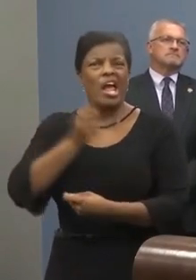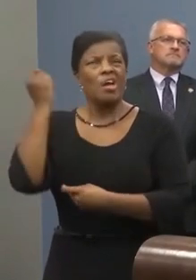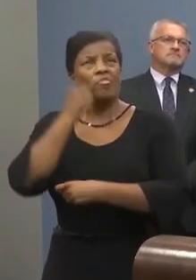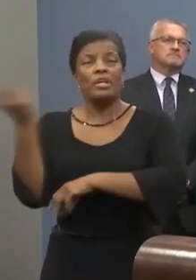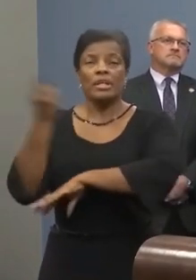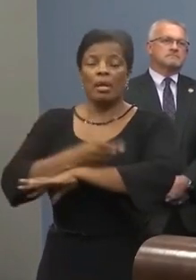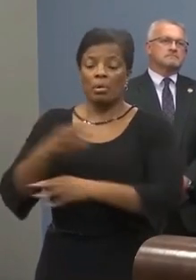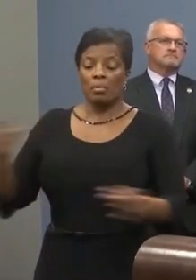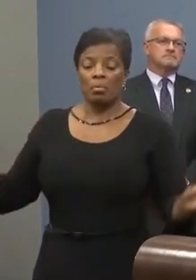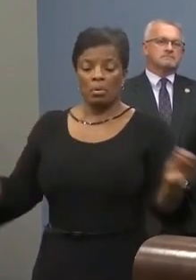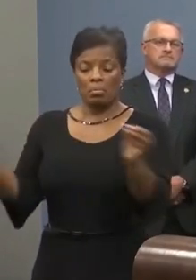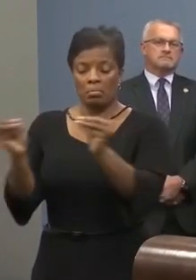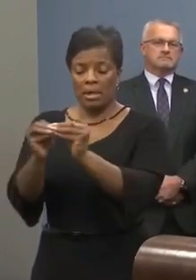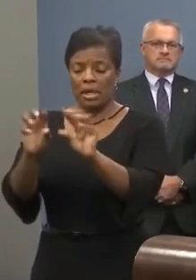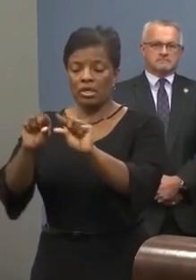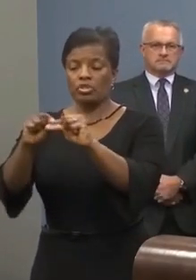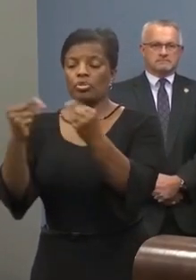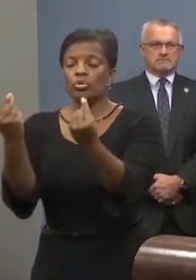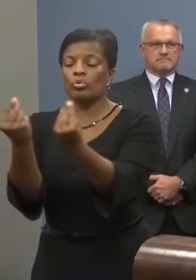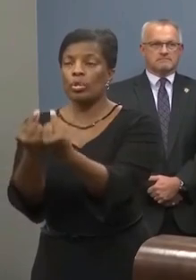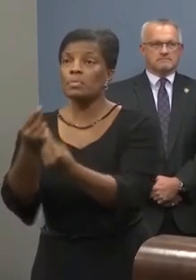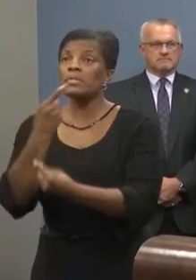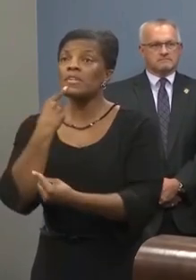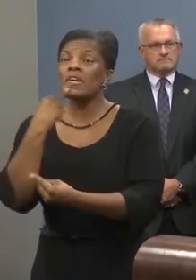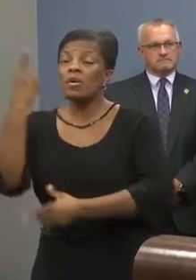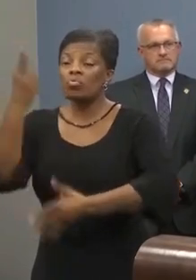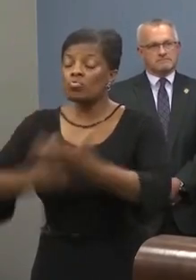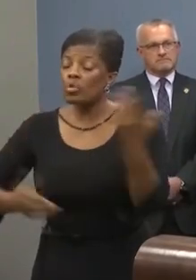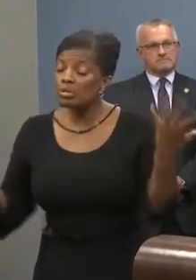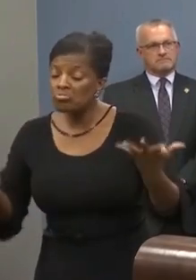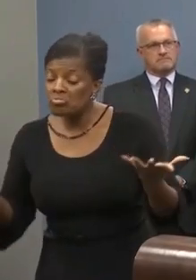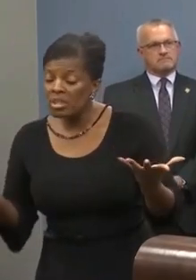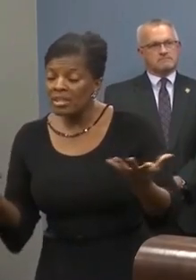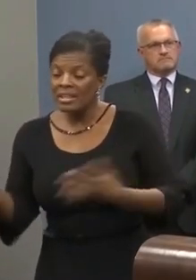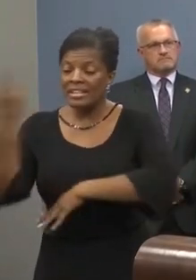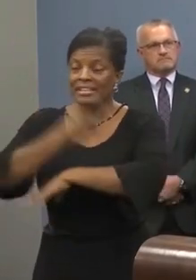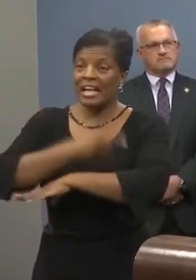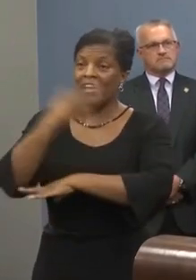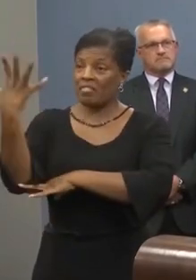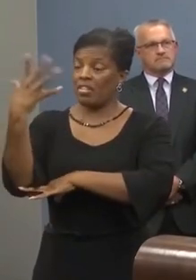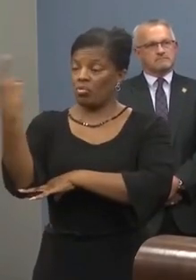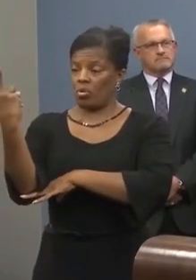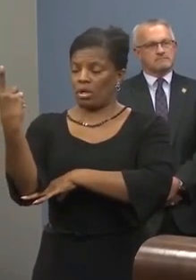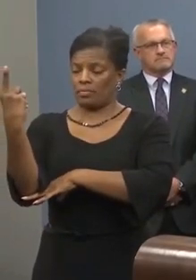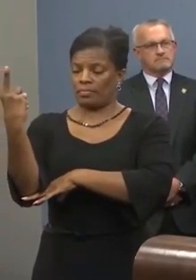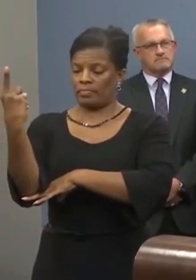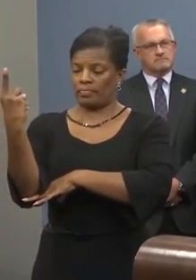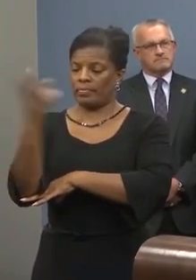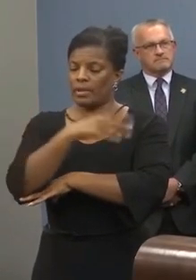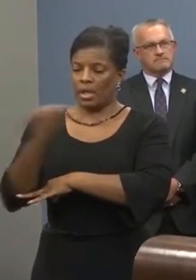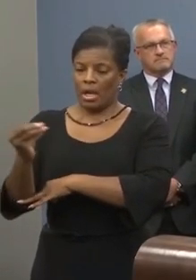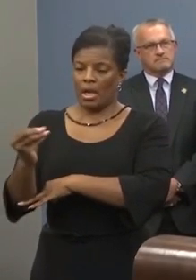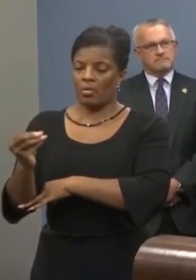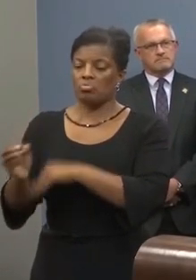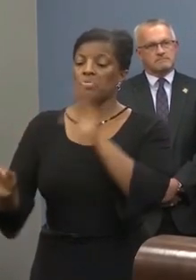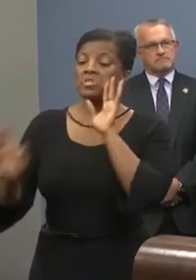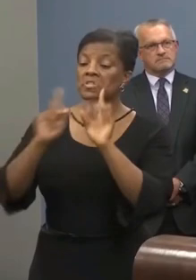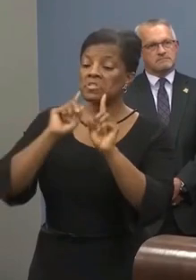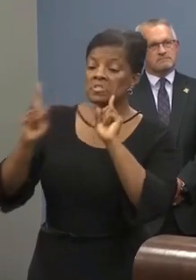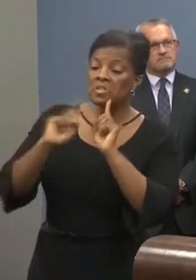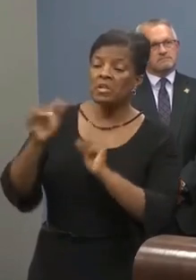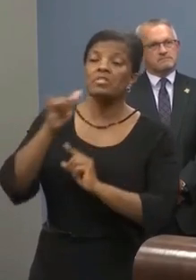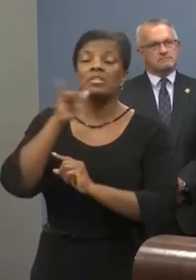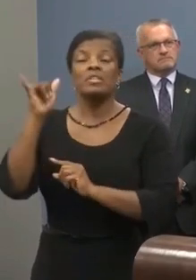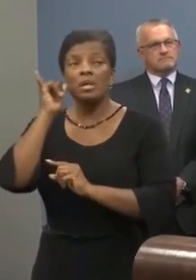would meet as a group, and we would say, what day is it? Today was day 51. And we discussed yesterday. I